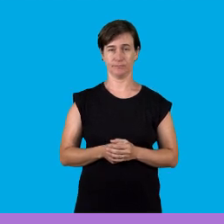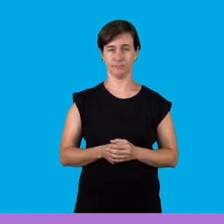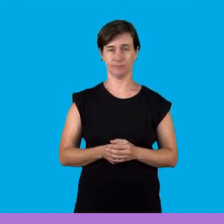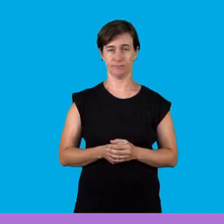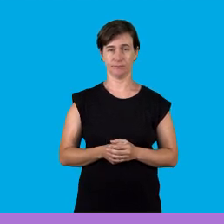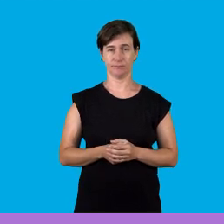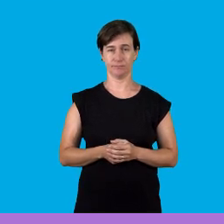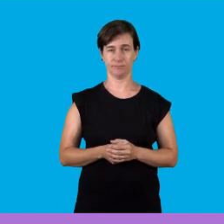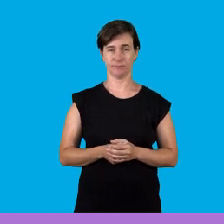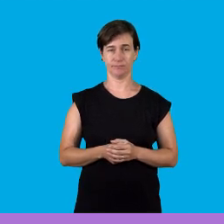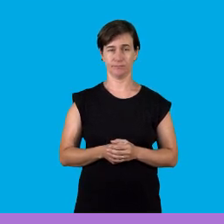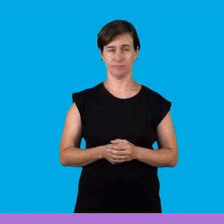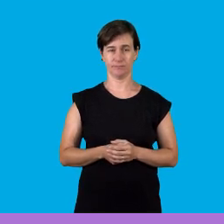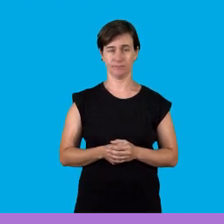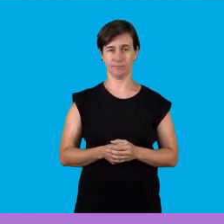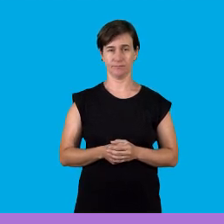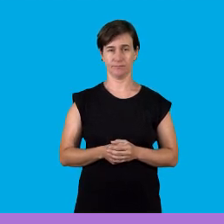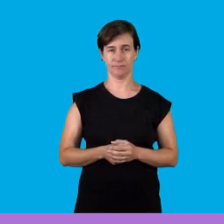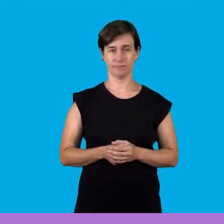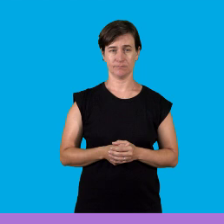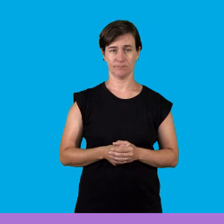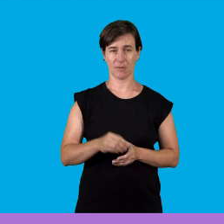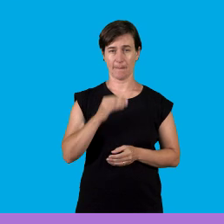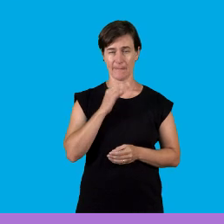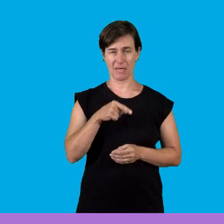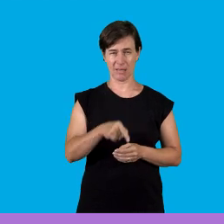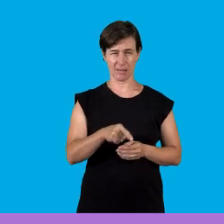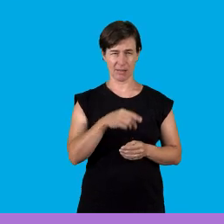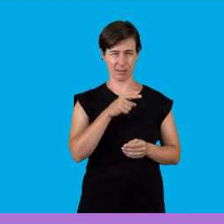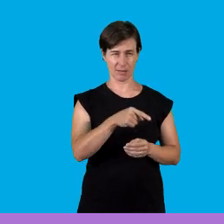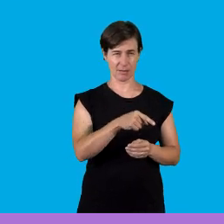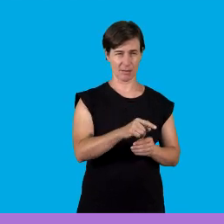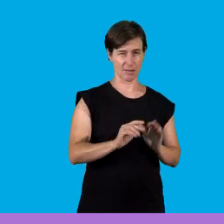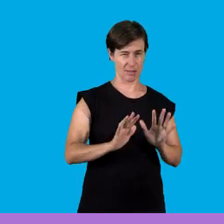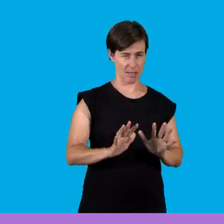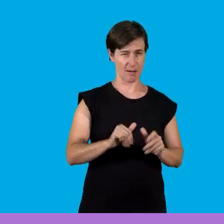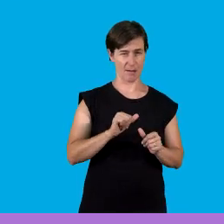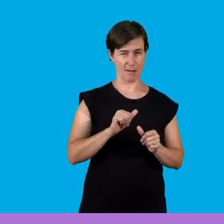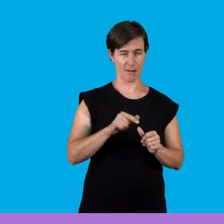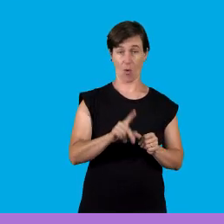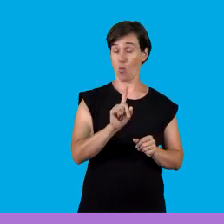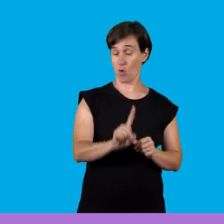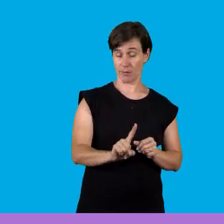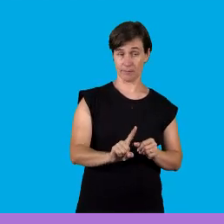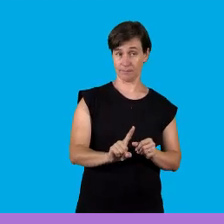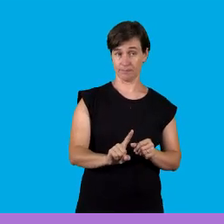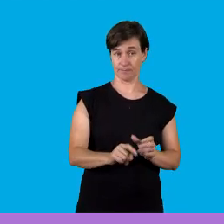Are we clear? So here I'll check, that will be 1. So I'll work in tens here, okay? Let me